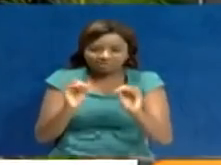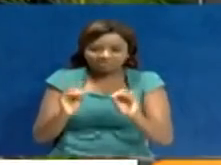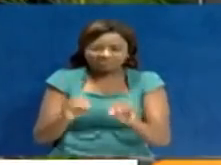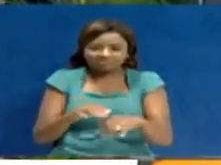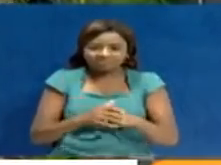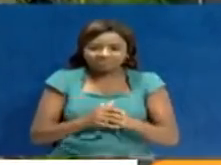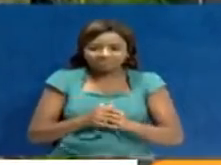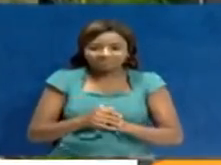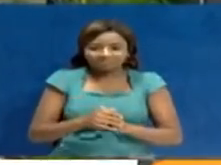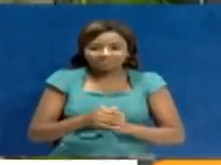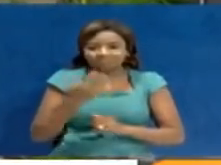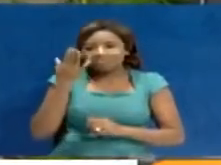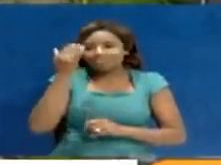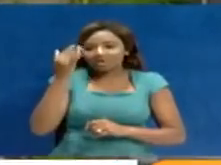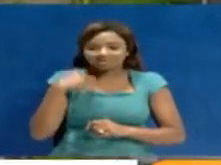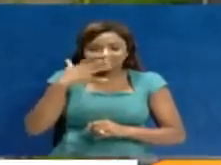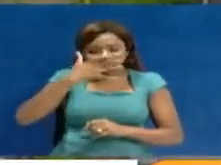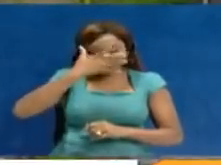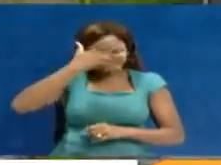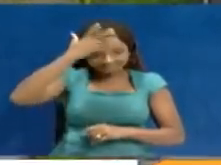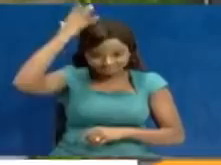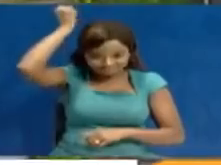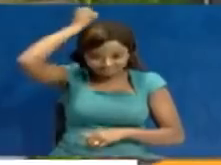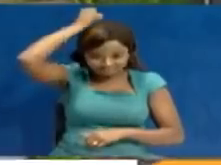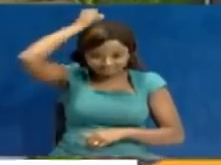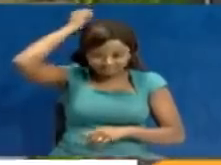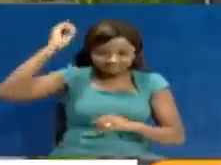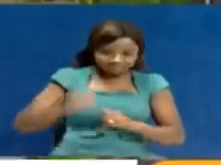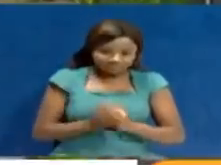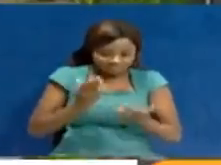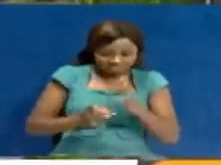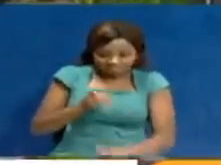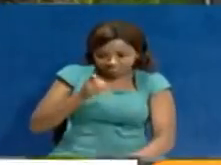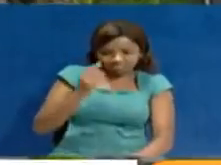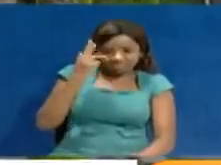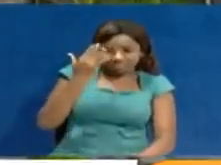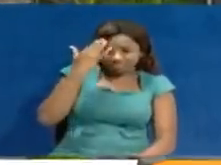we arrested him, we discovered that he was drunk. And maybe that is the reason why he didn't want to stop.